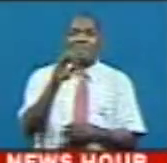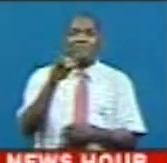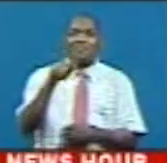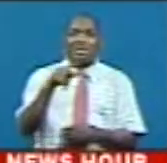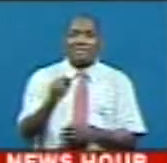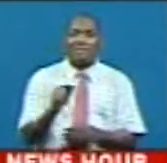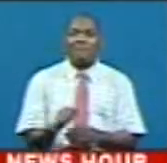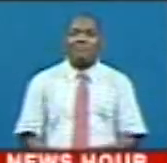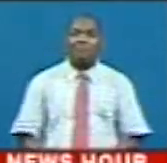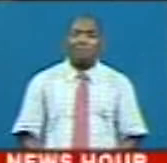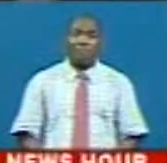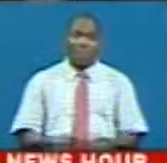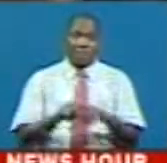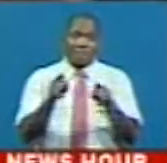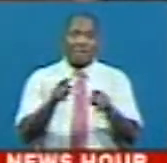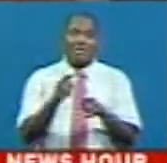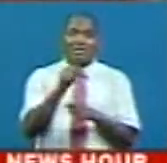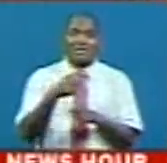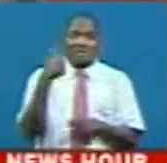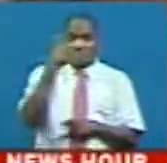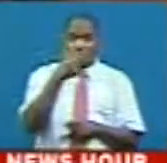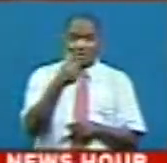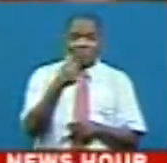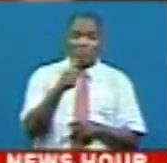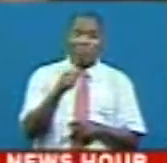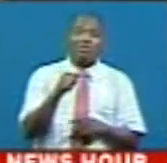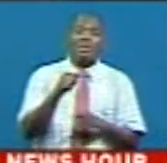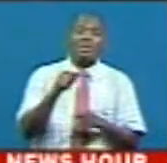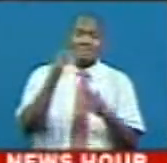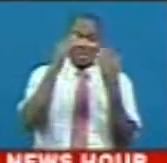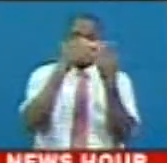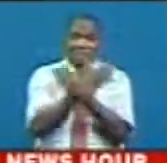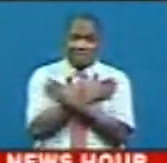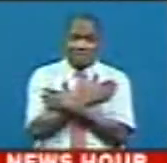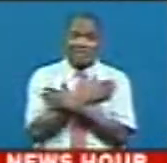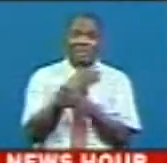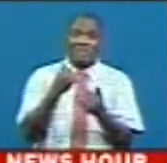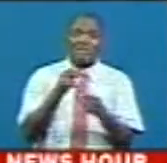CFTA platform. However, South Africa, Algeria, and Egypt,